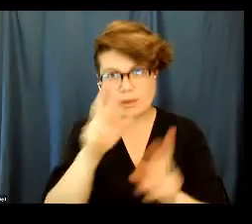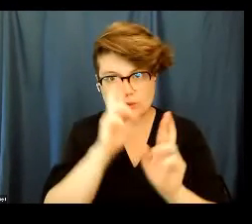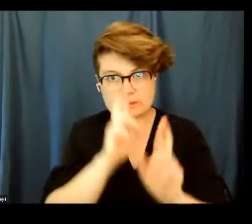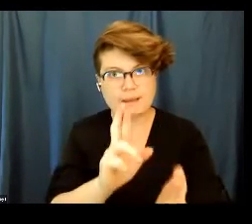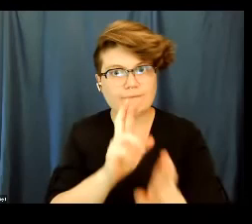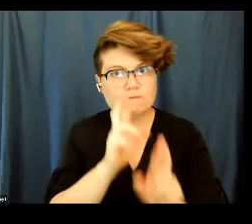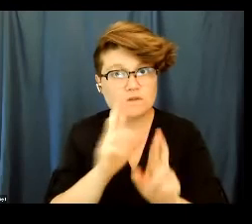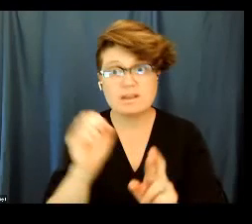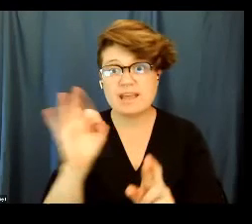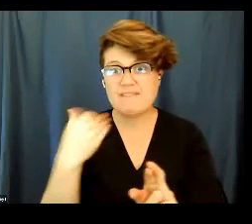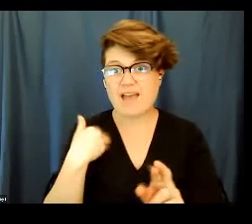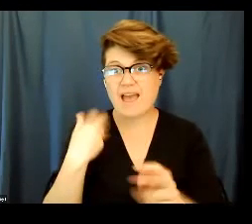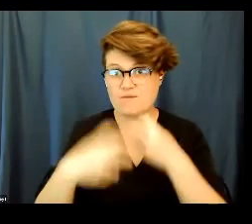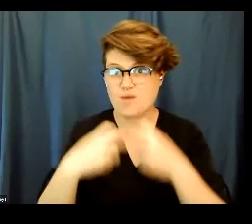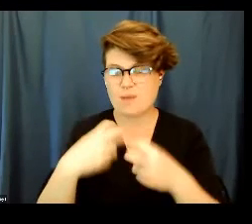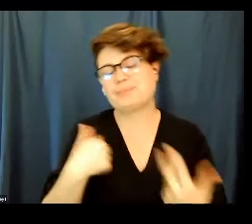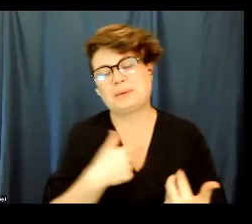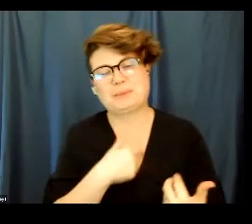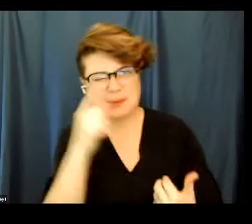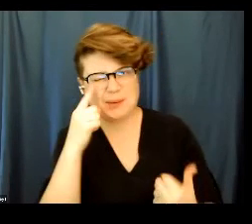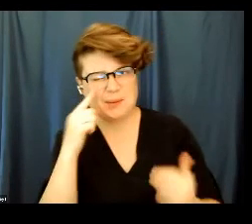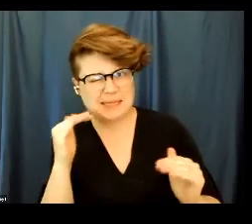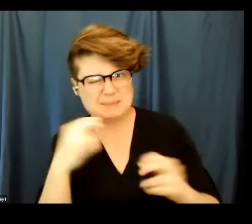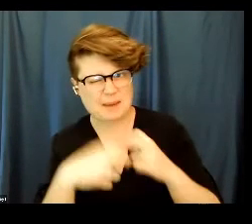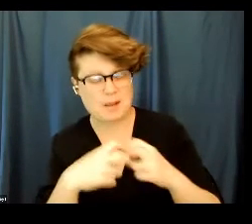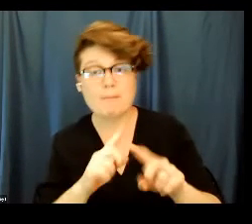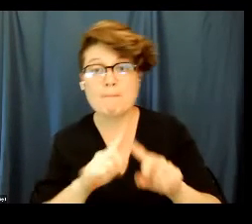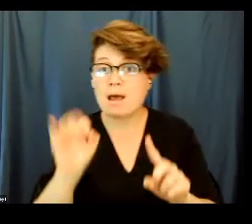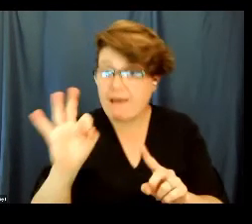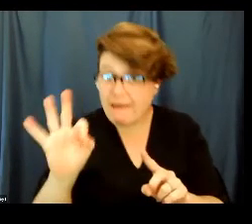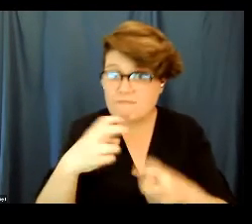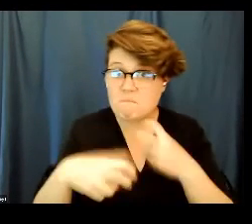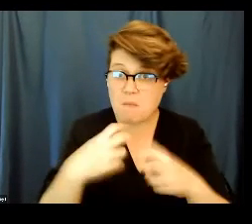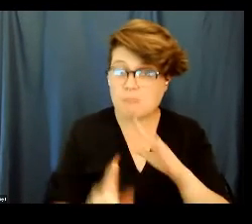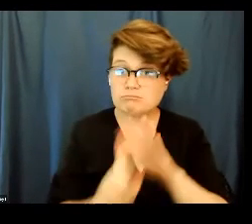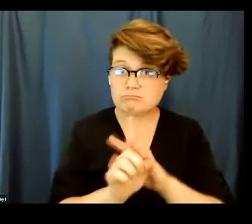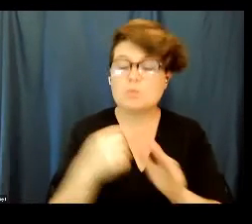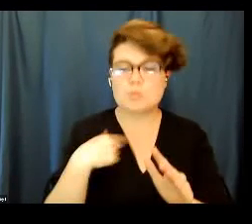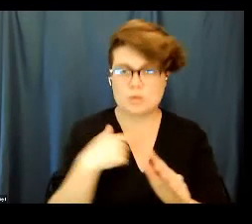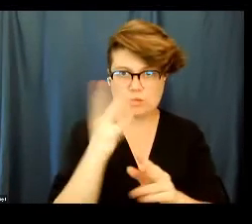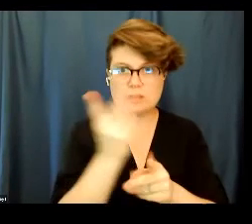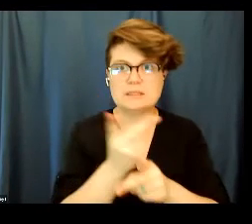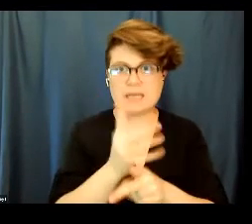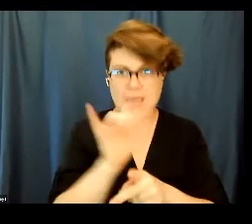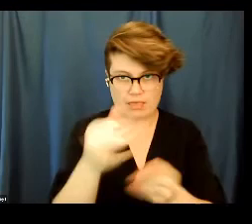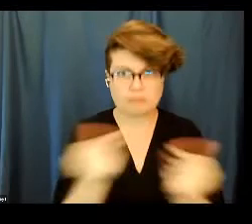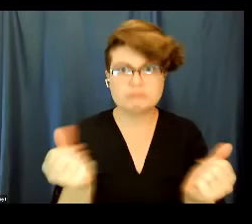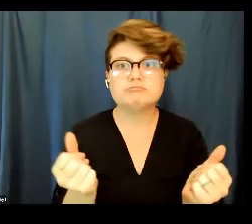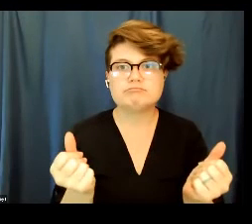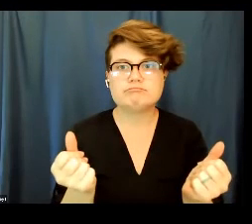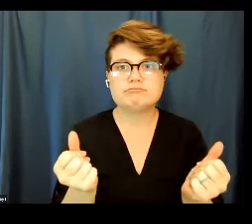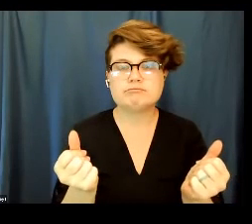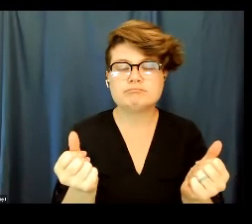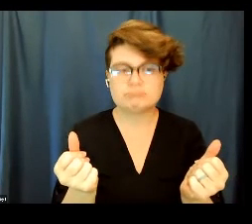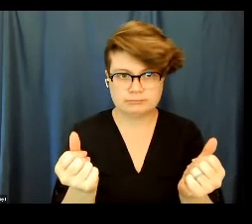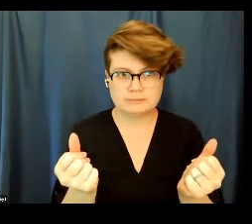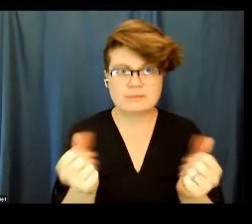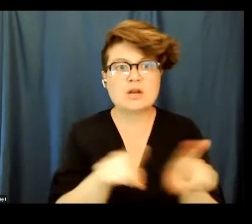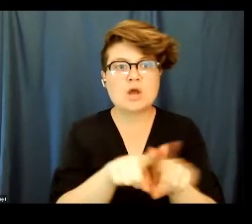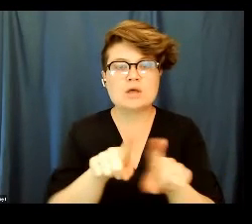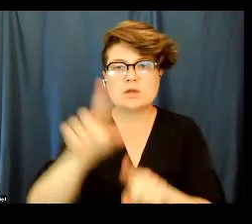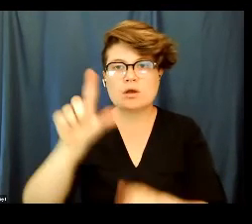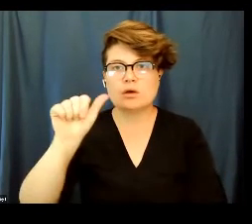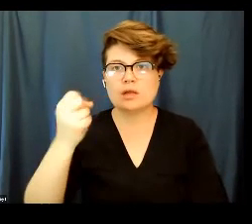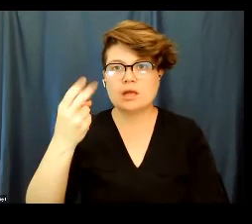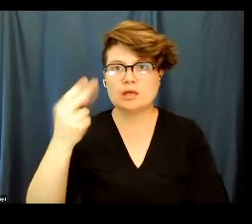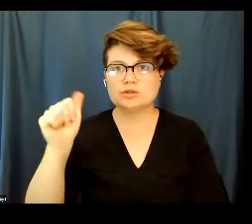an issue, we don't expect there to be, but if there is an issue, we will take care of it when it happens. And then also Lachey is here to help